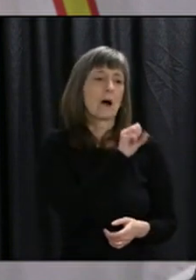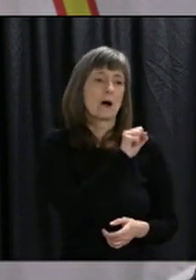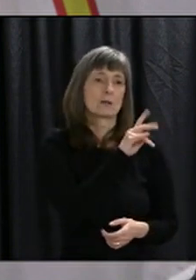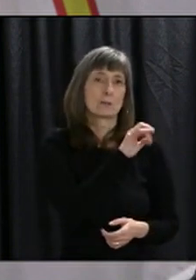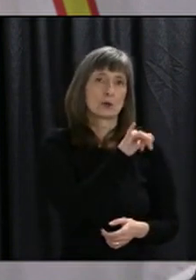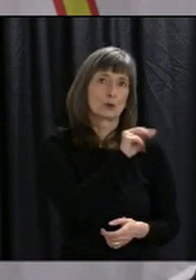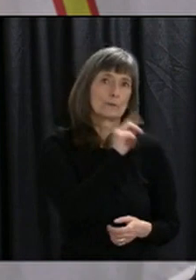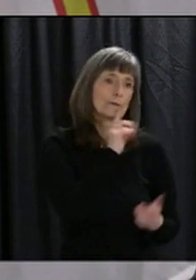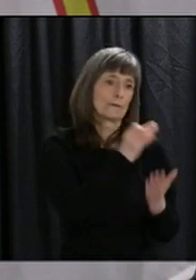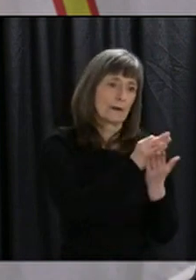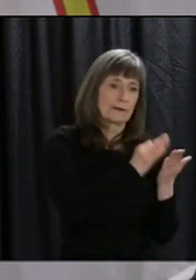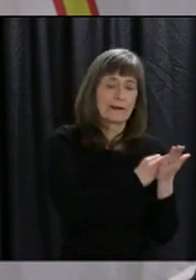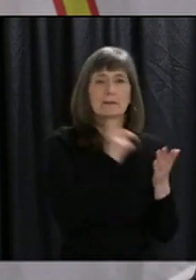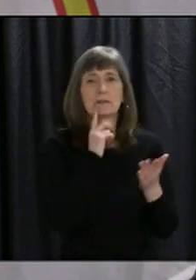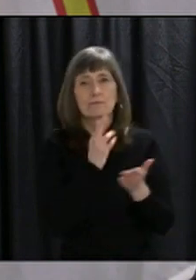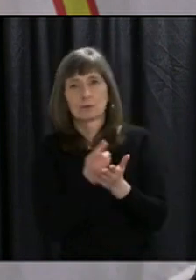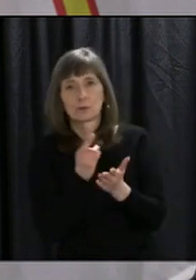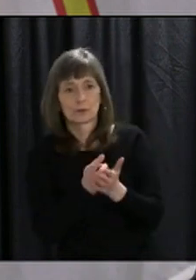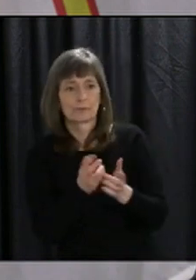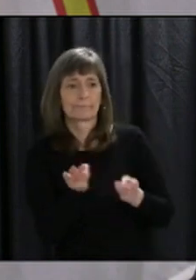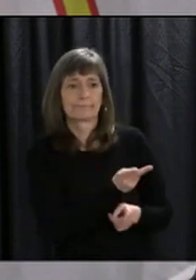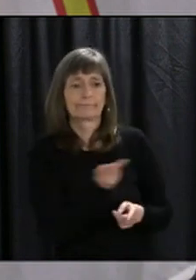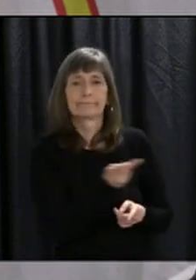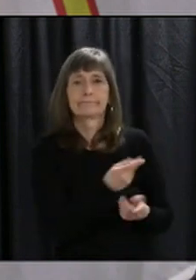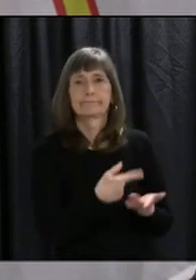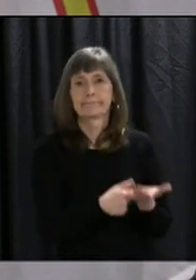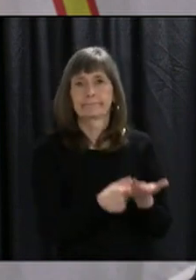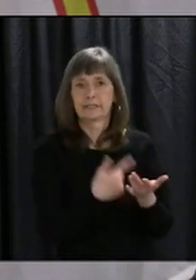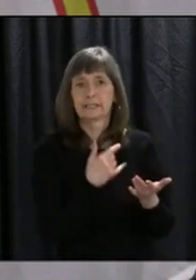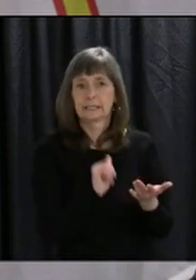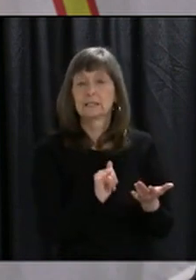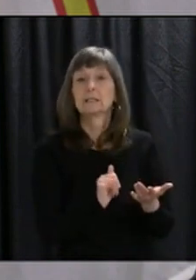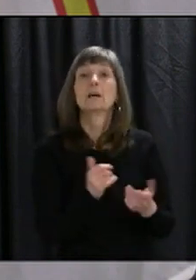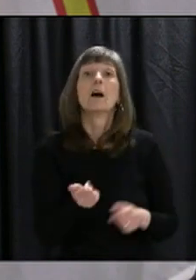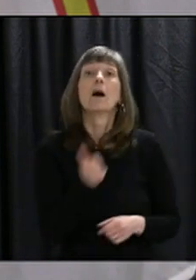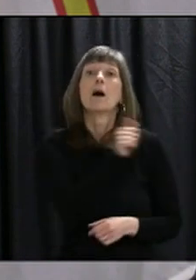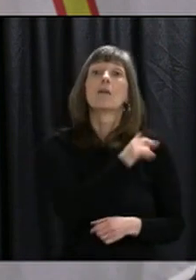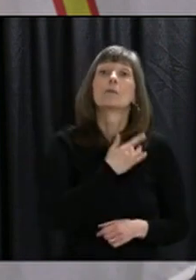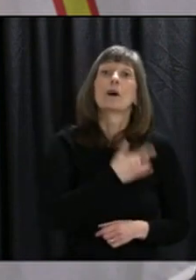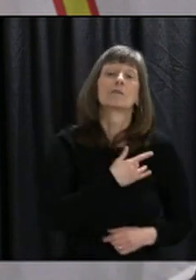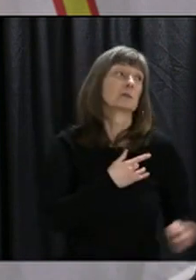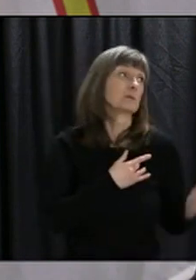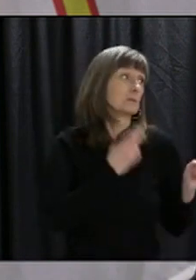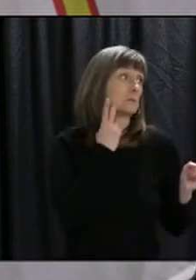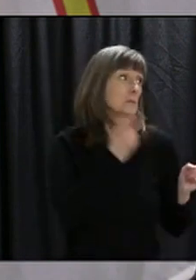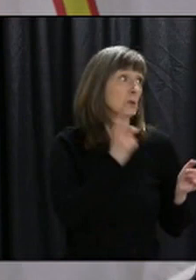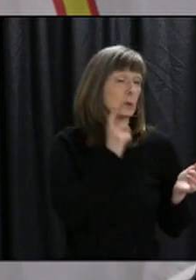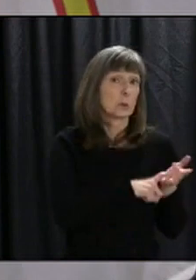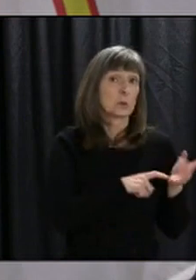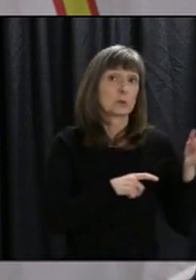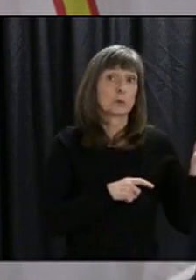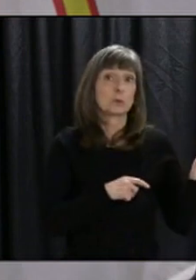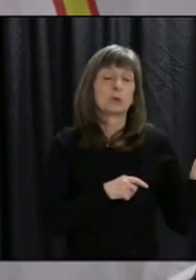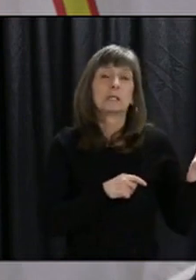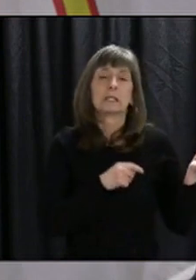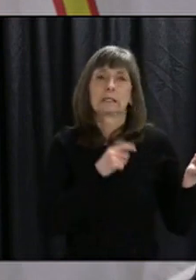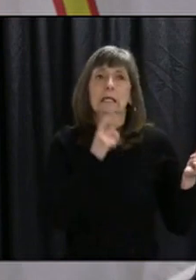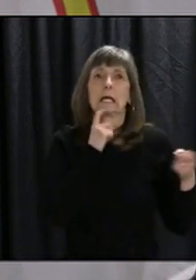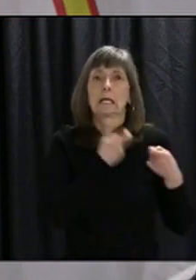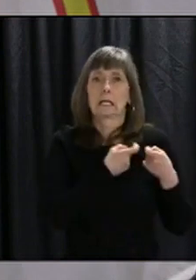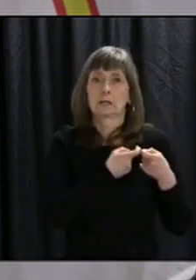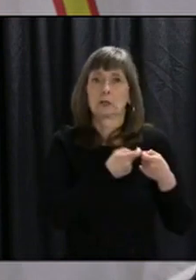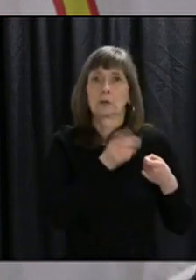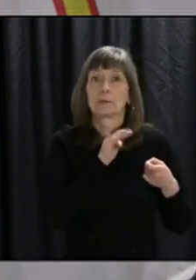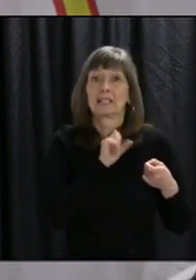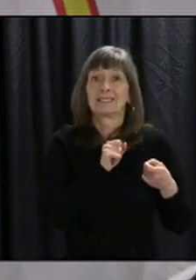Department of Finance, of course, with our utilities as well. So what we've seen in other provinces have been typically utility bills that have been deferred.